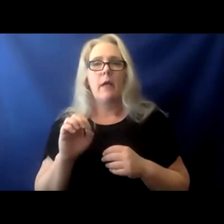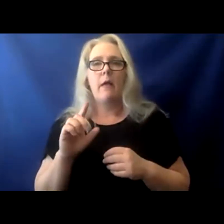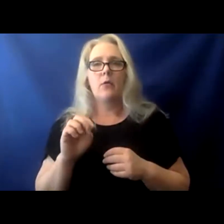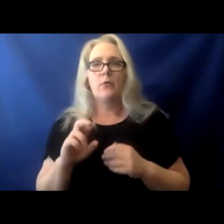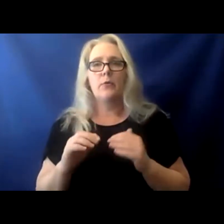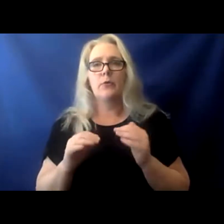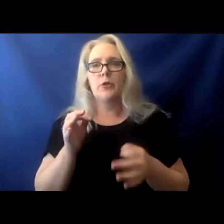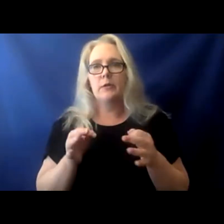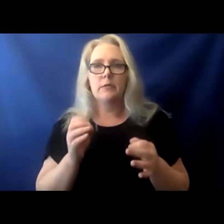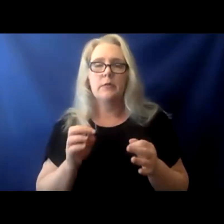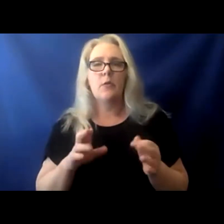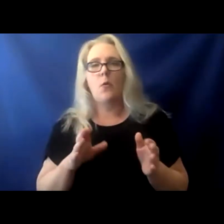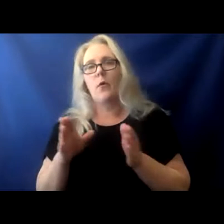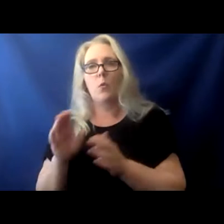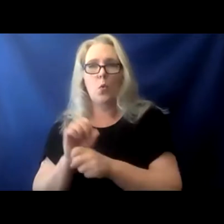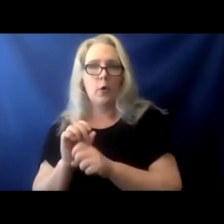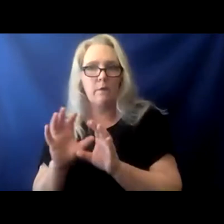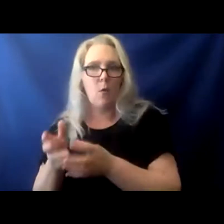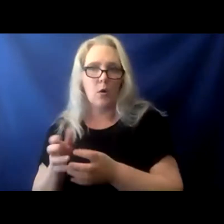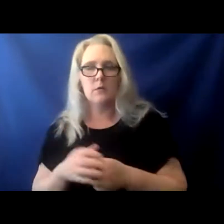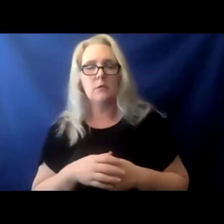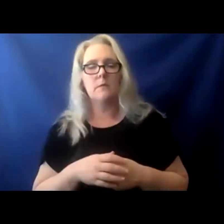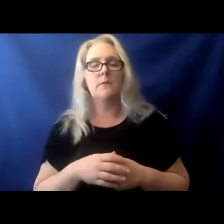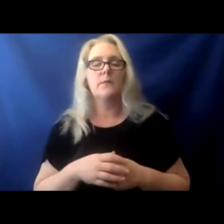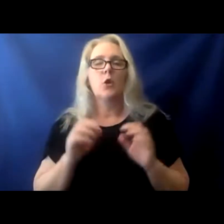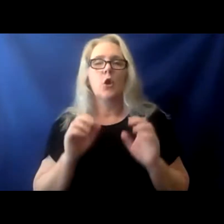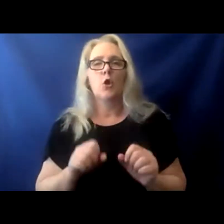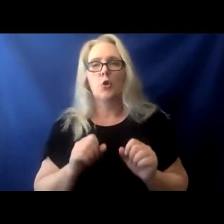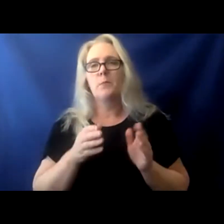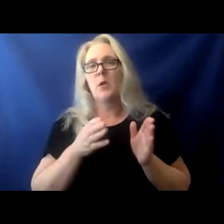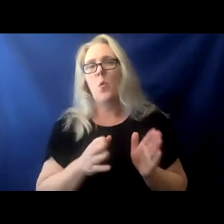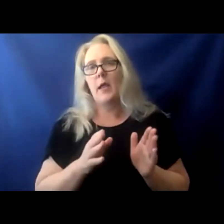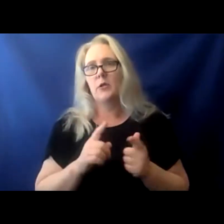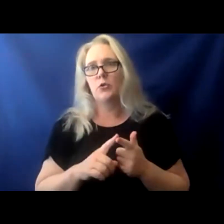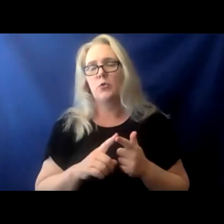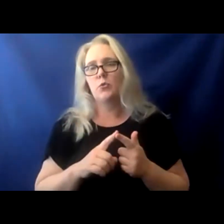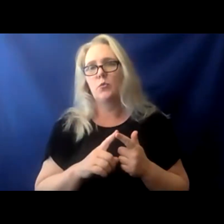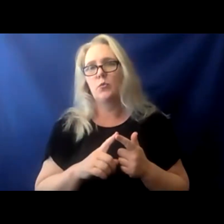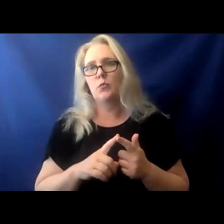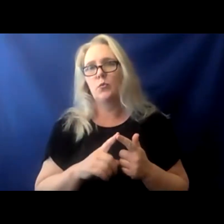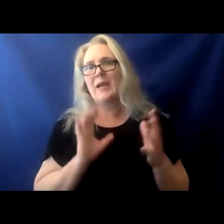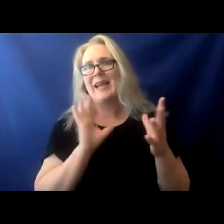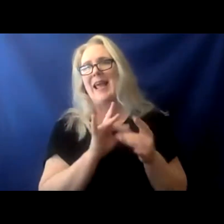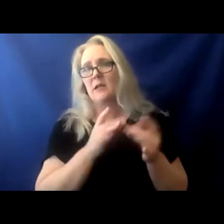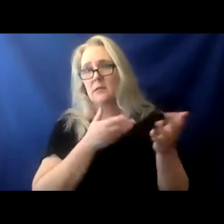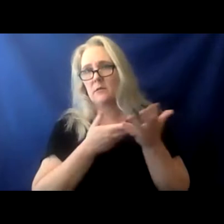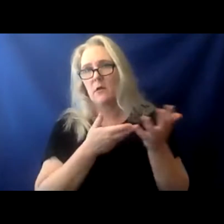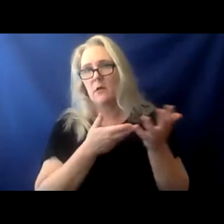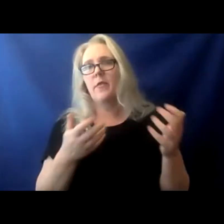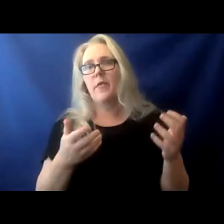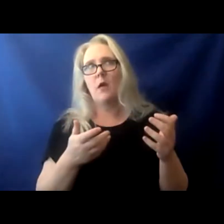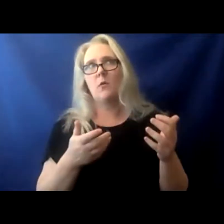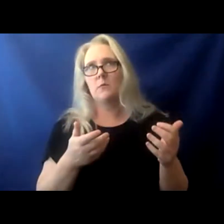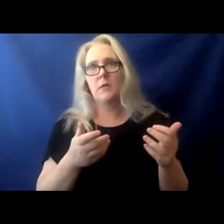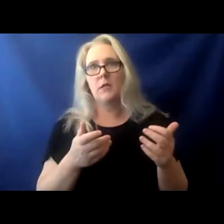tables get set, or workforce. That could be a way that we can stay connected without getting buried in meetings